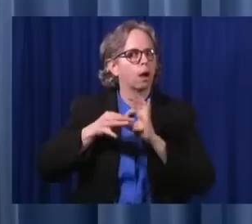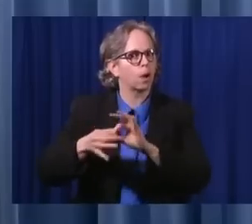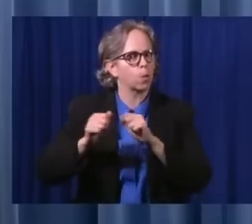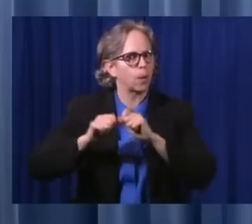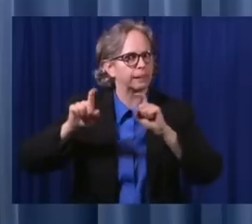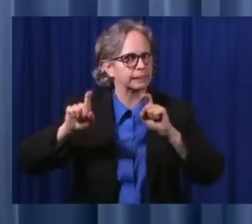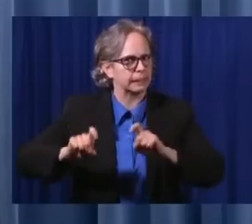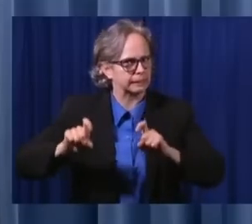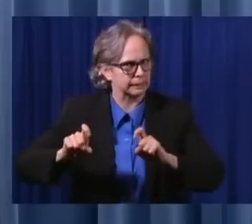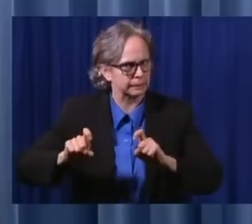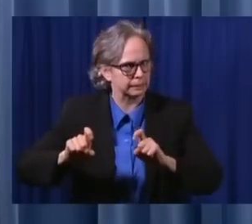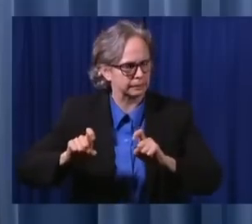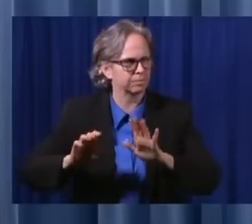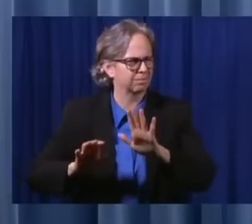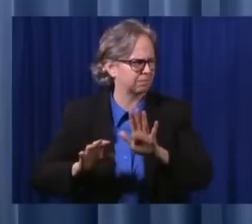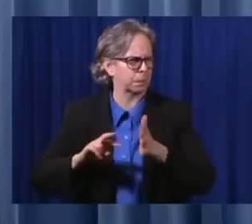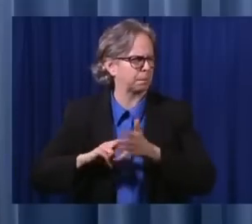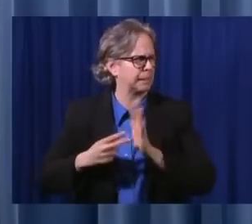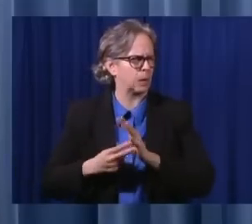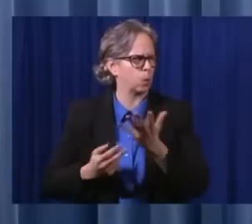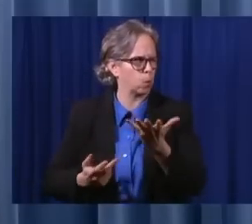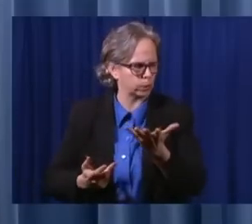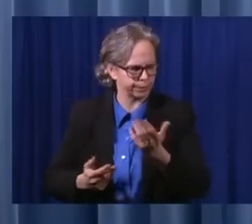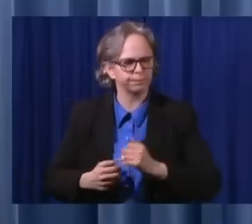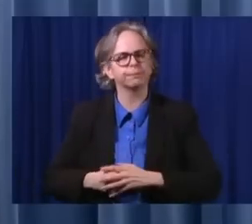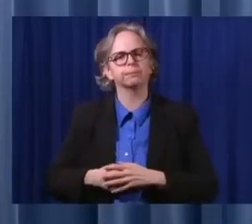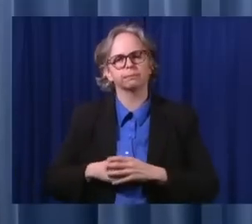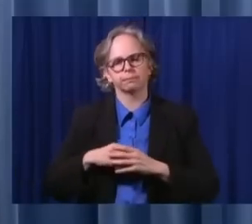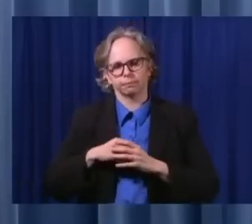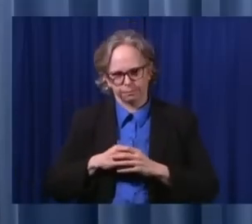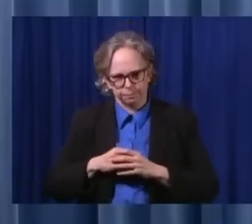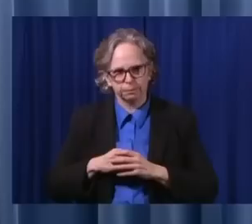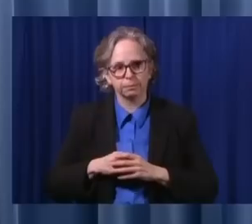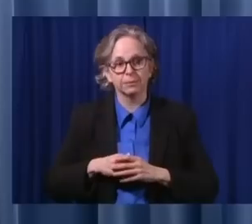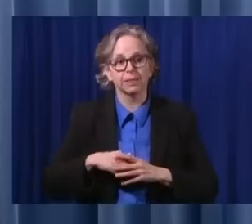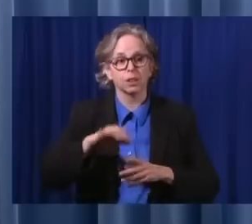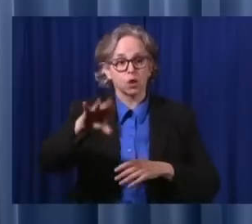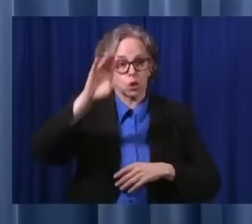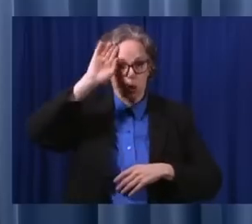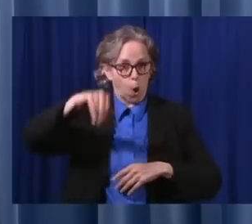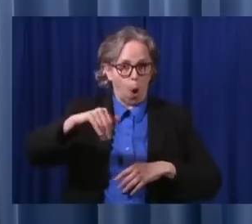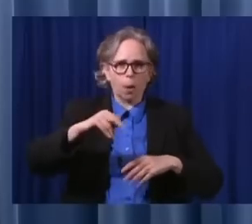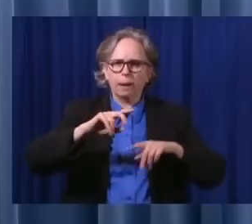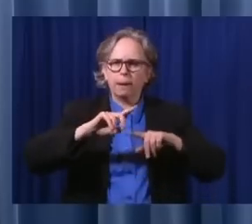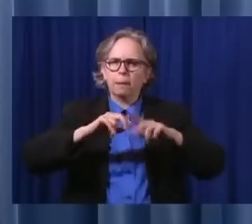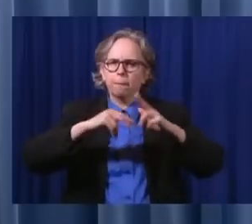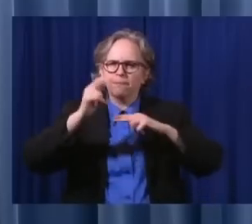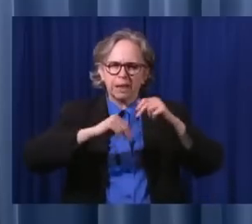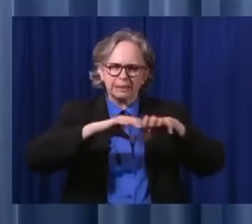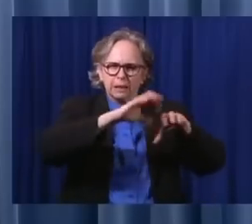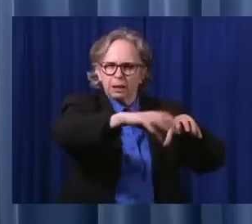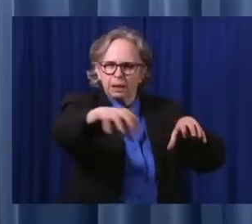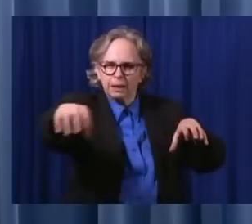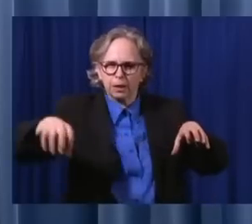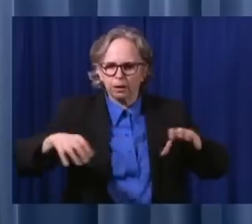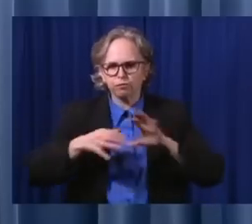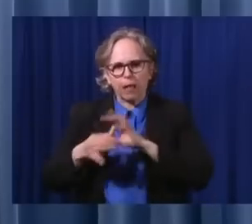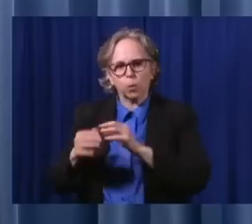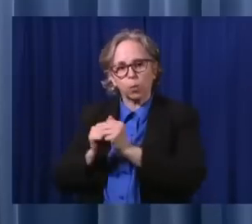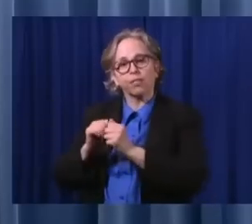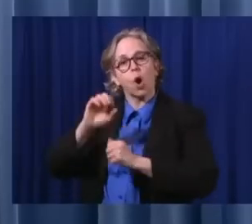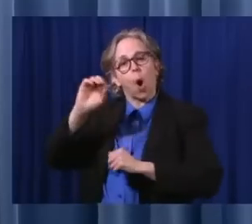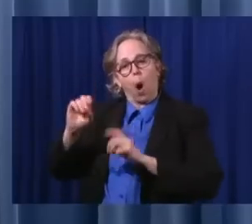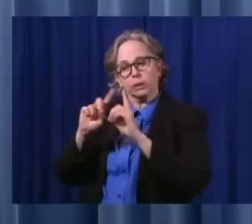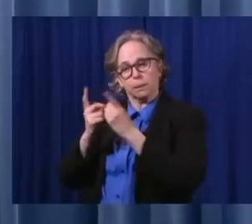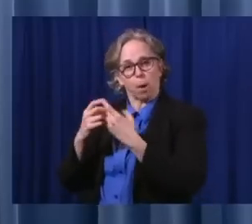directly related to the Ohio Department of Health. We've had 3 categories, and